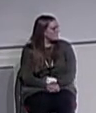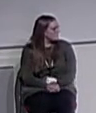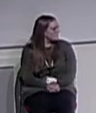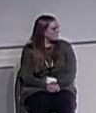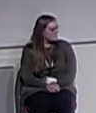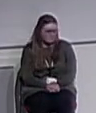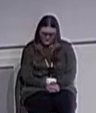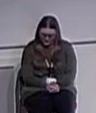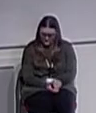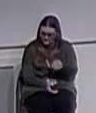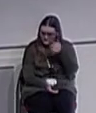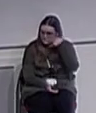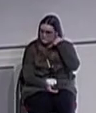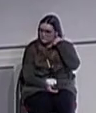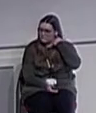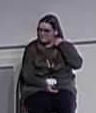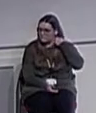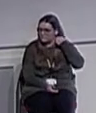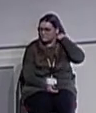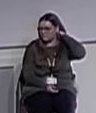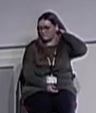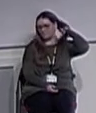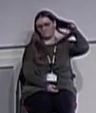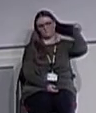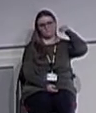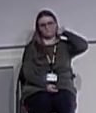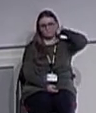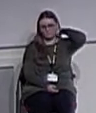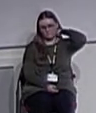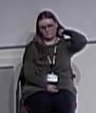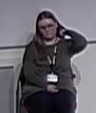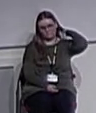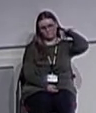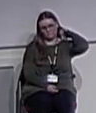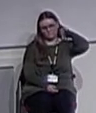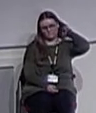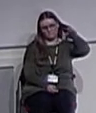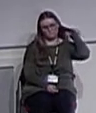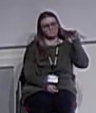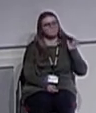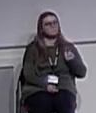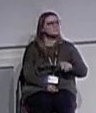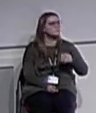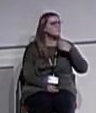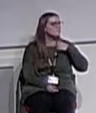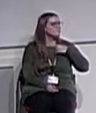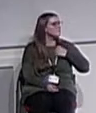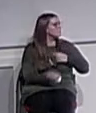patients. We are the Manchester Molecular Pathology Innovation Centre at the University of Manchester.